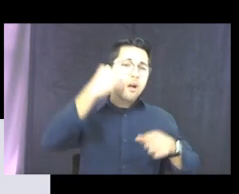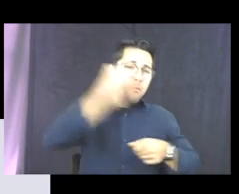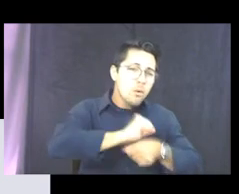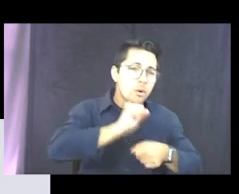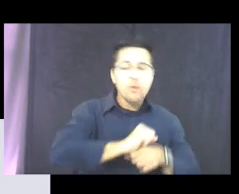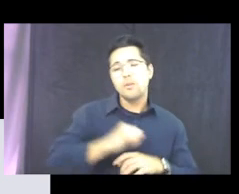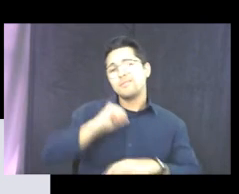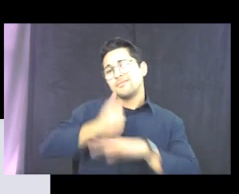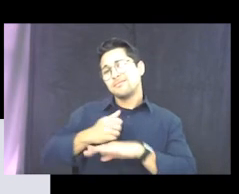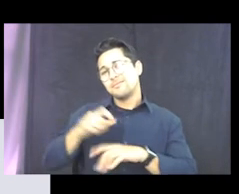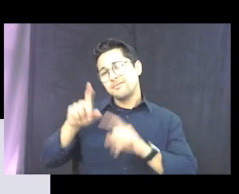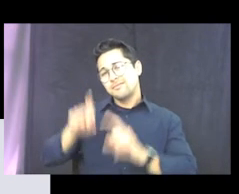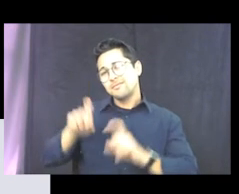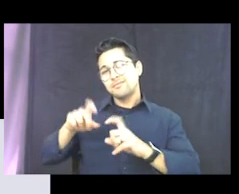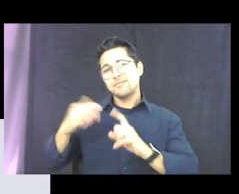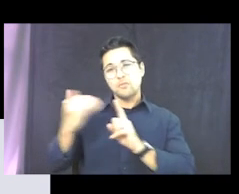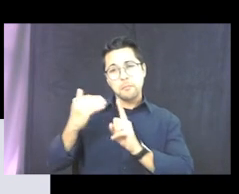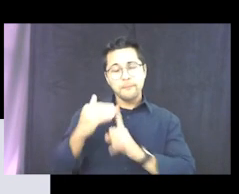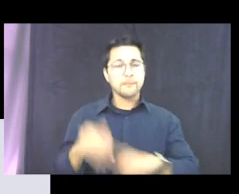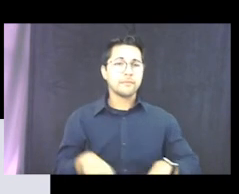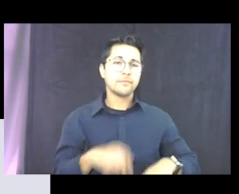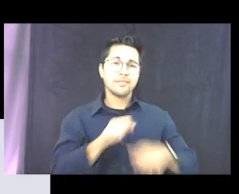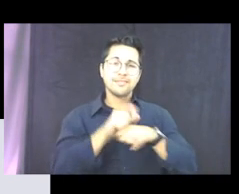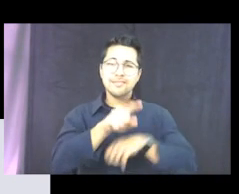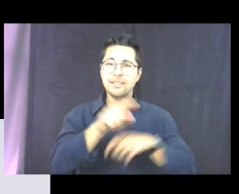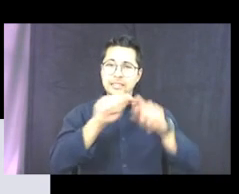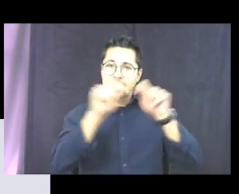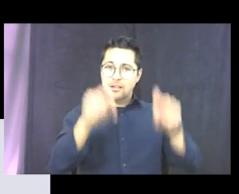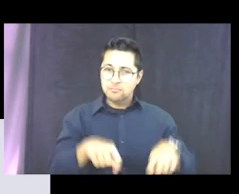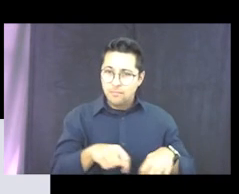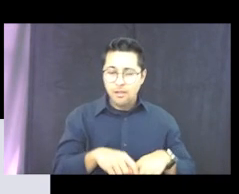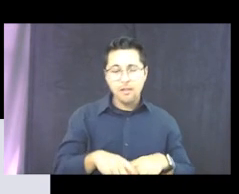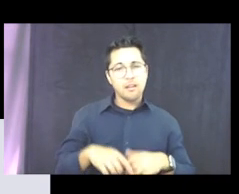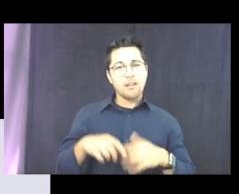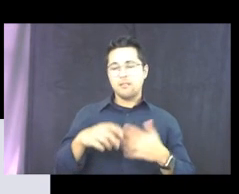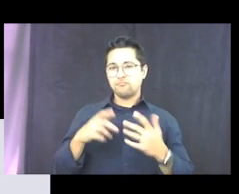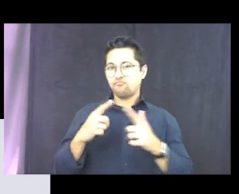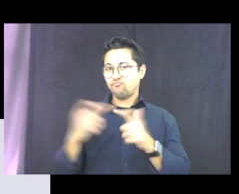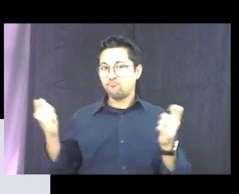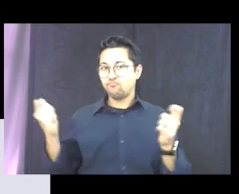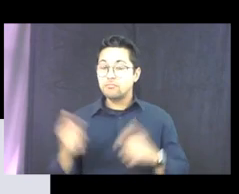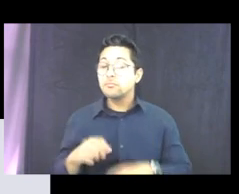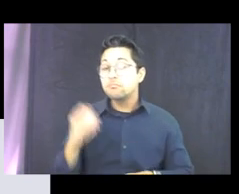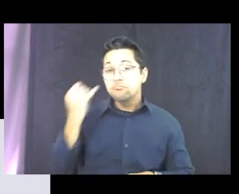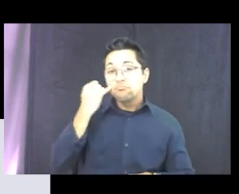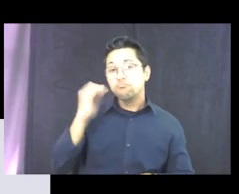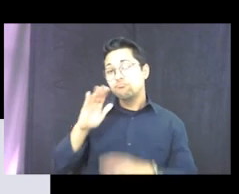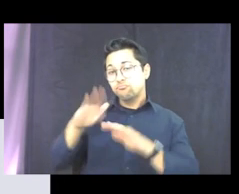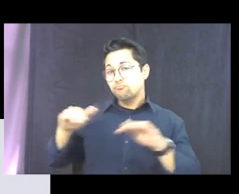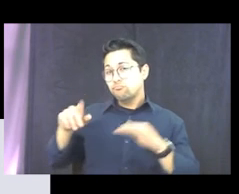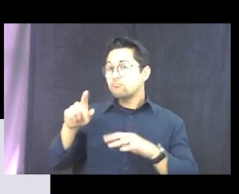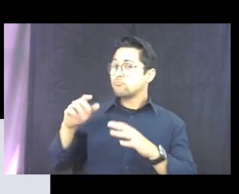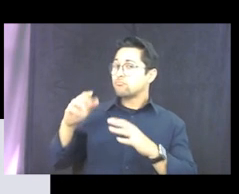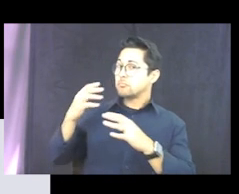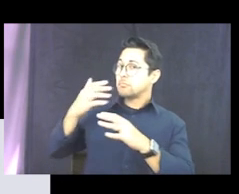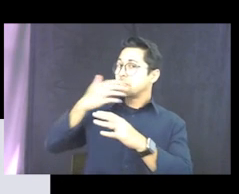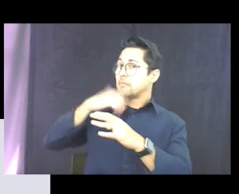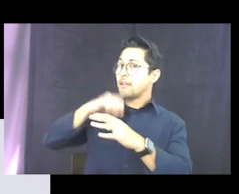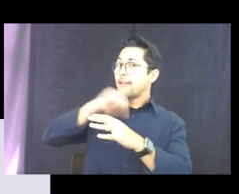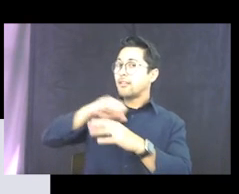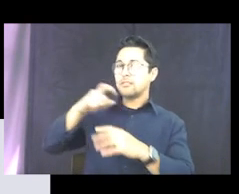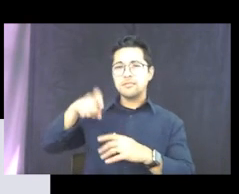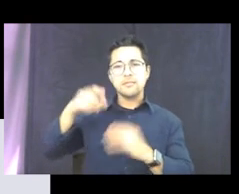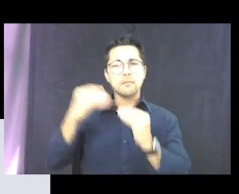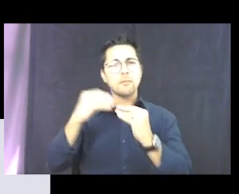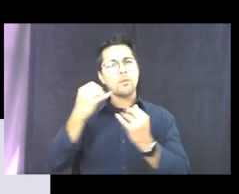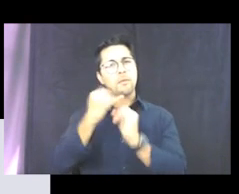exam reminders, send templated text messages, and so much more. If your child is an age where they are looking for more